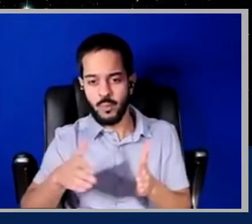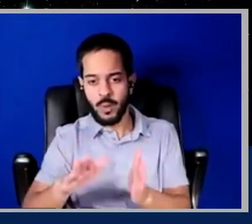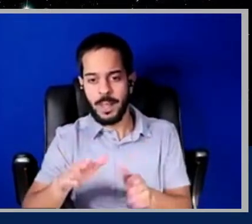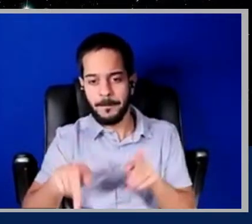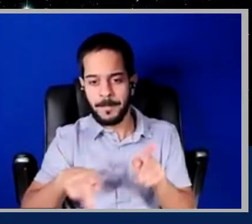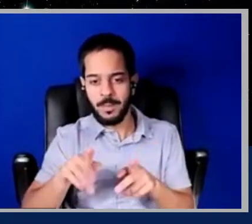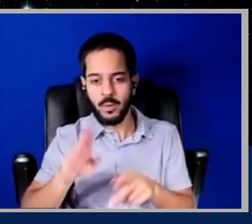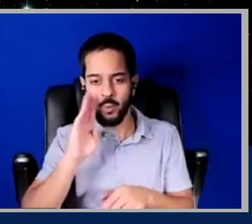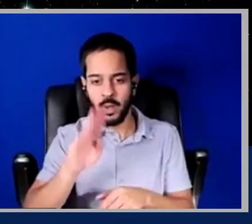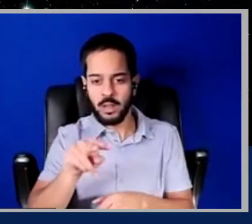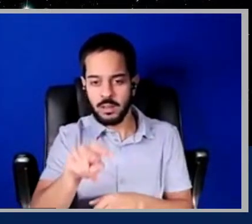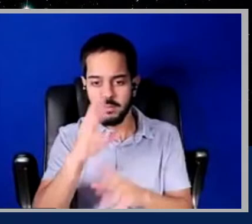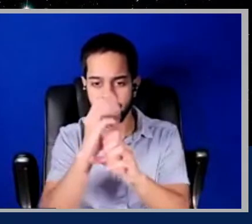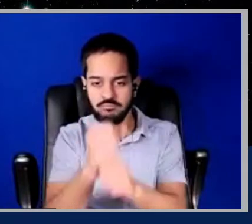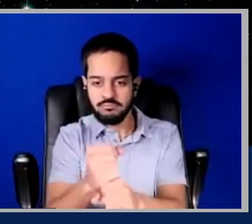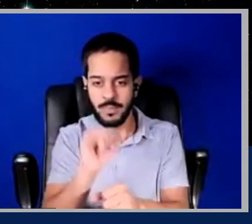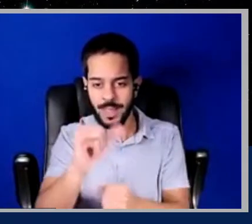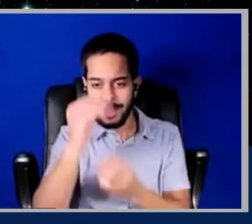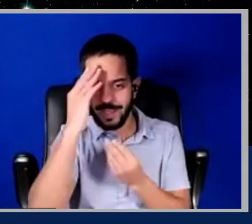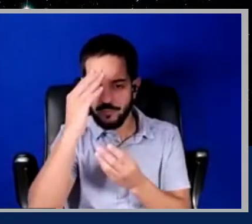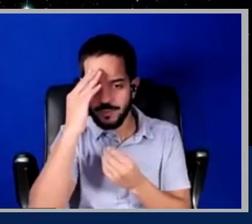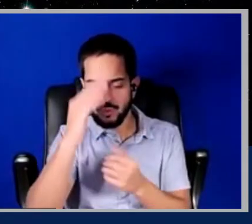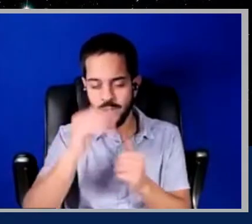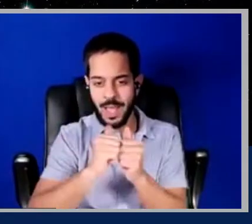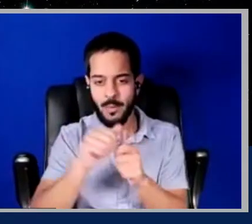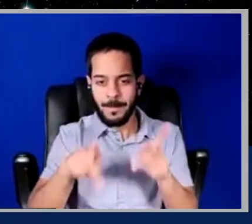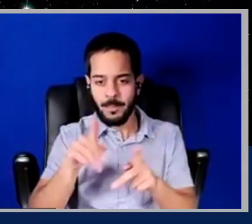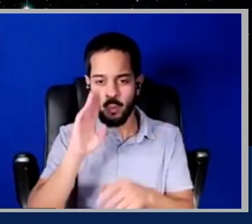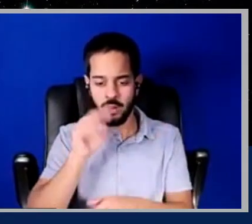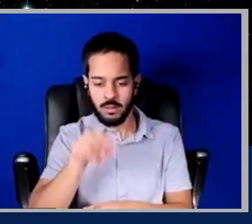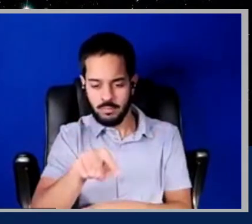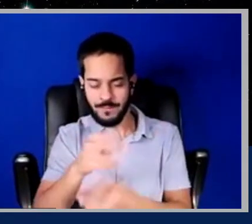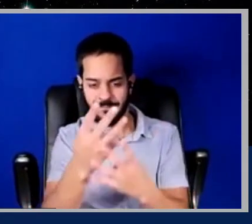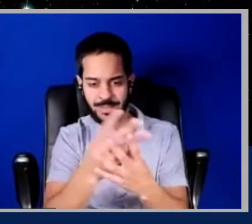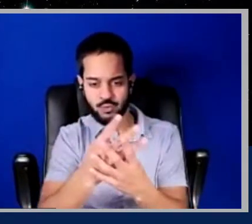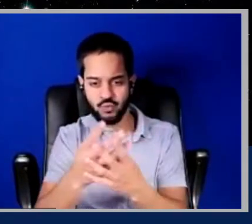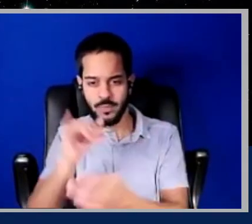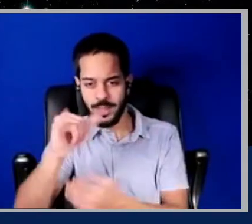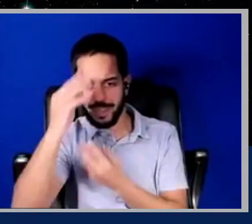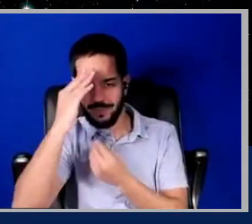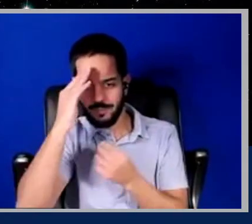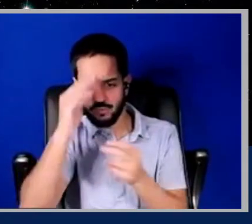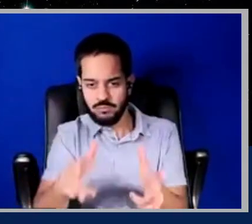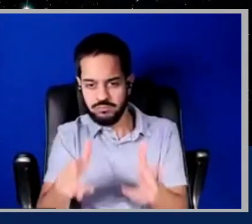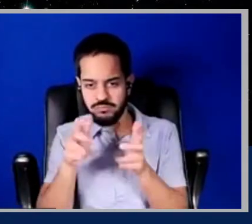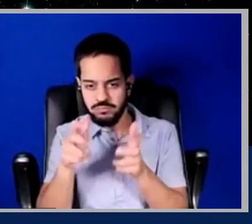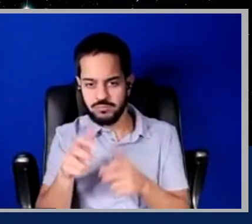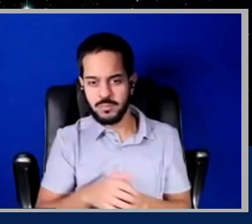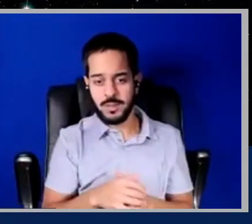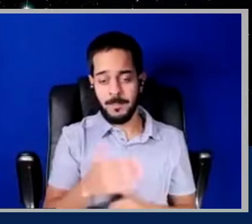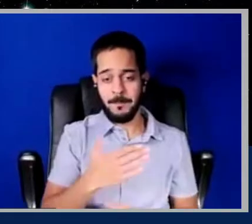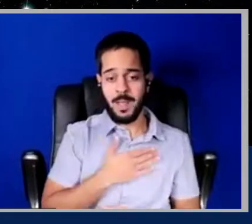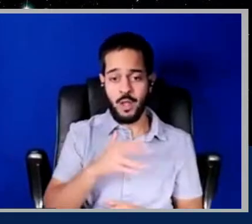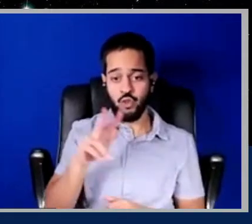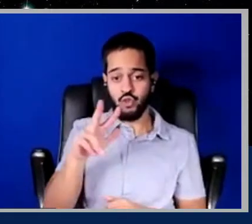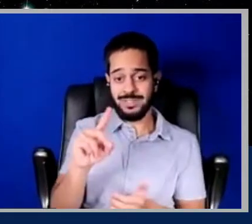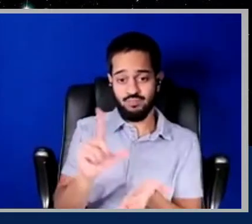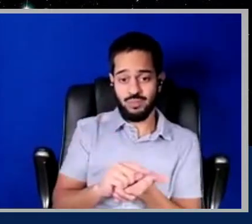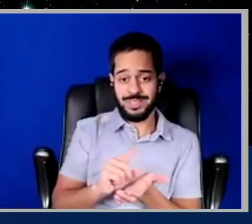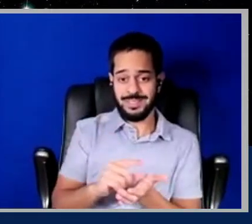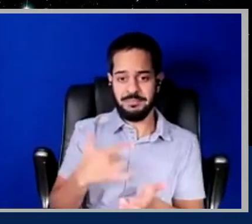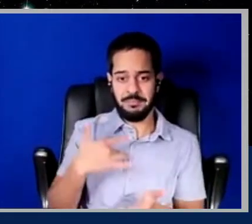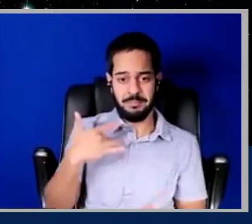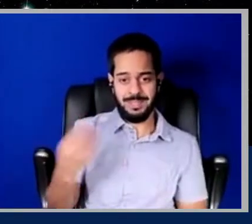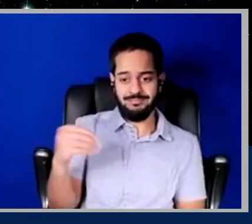kinds of information, how they make sense of information. We have found that these 3D prints, we take them everywhere. Like I literally carry one in my